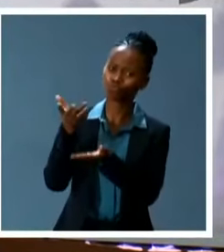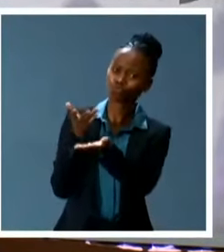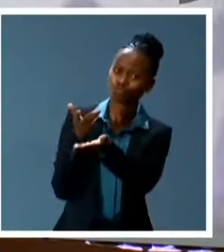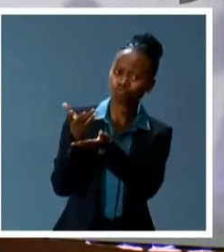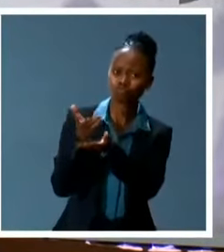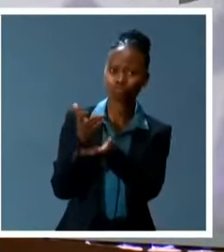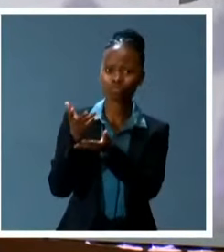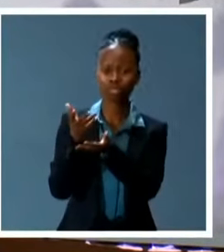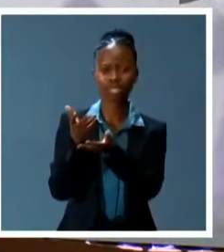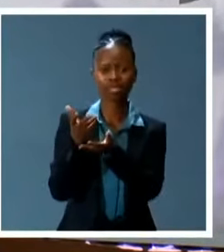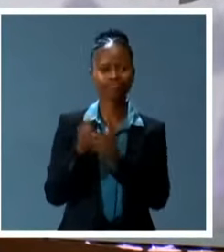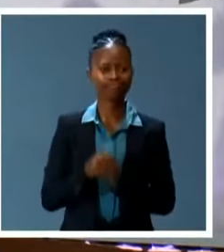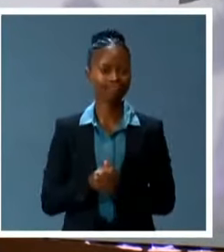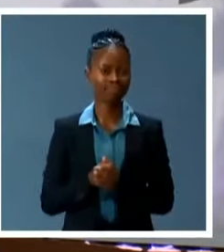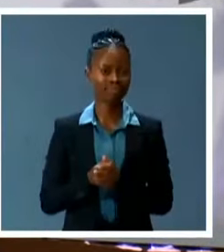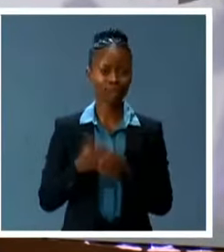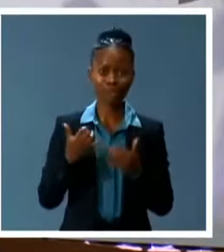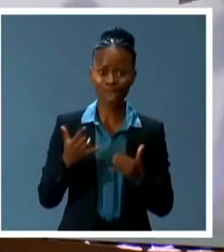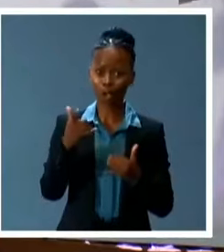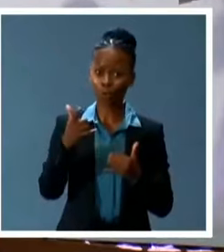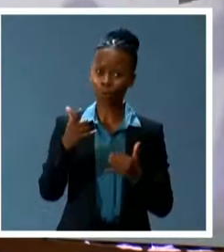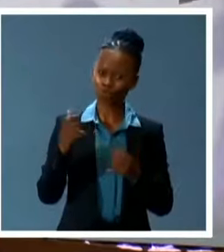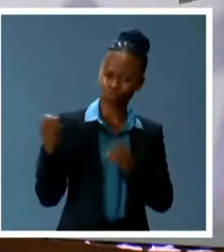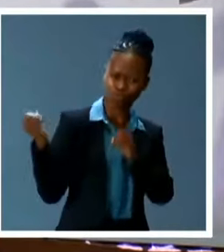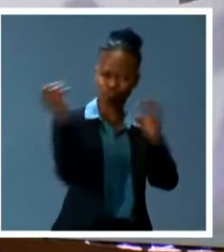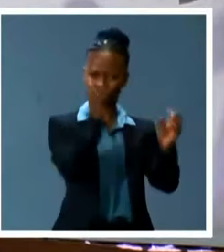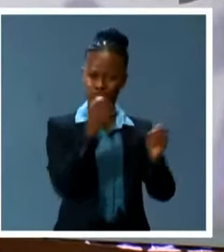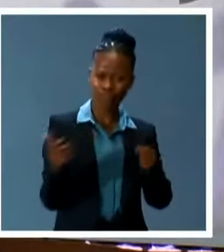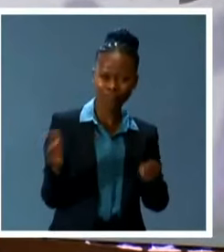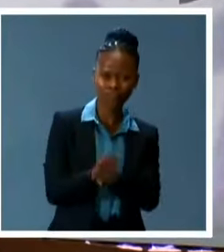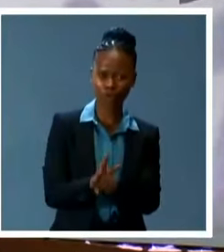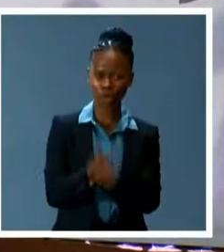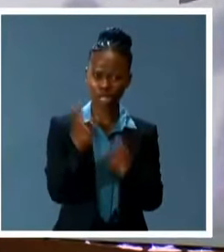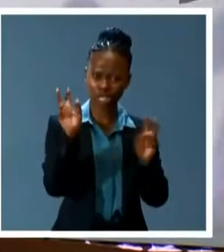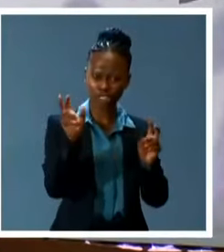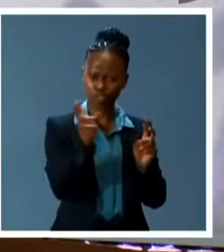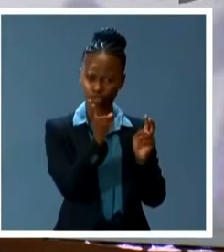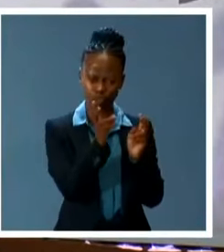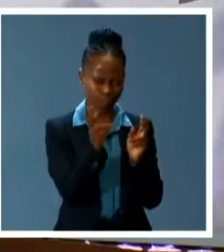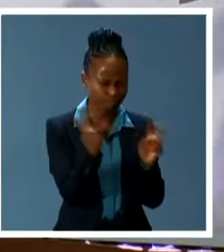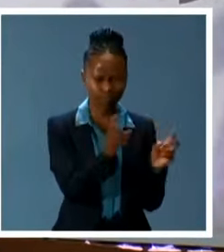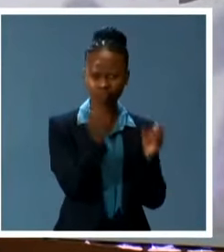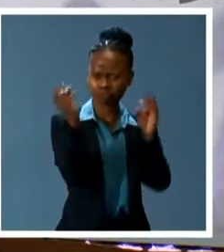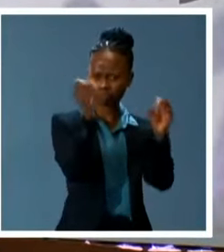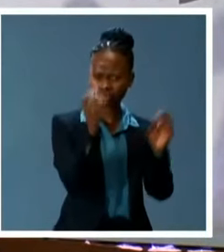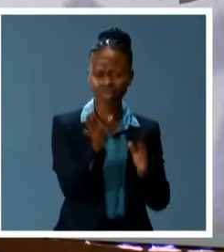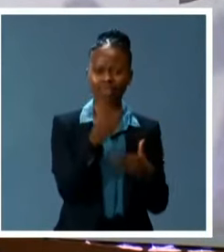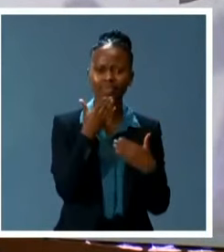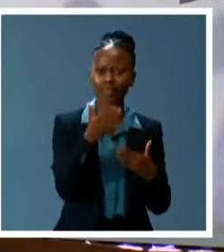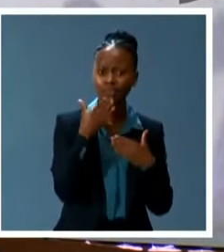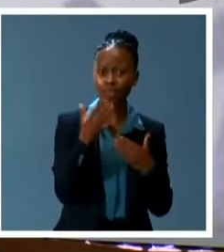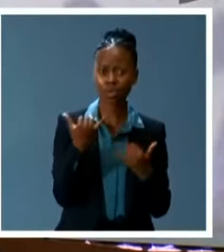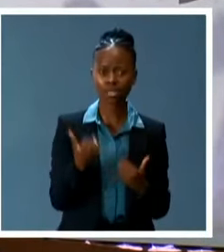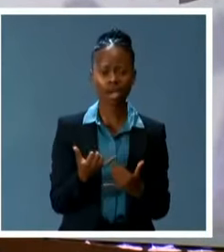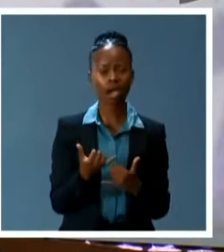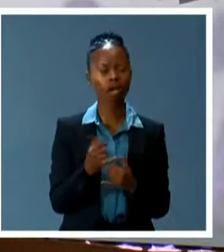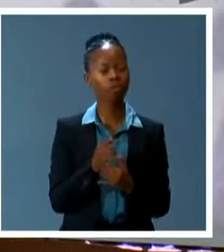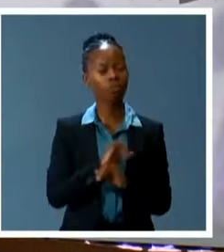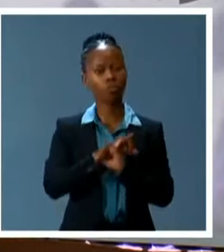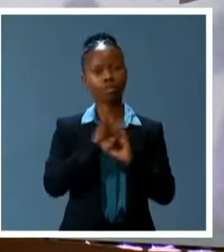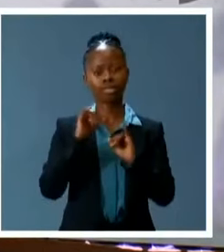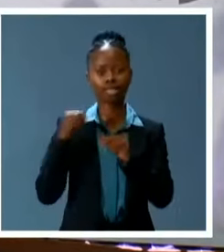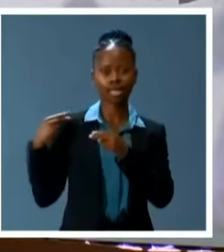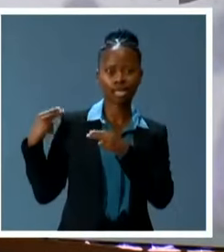so energetically on these issues at this extraordinary moment in history where we face